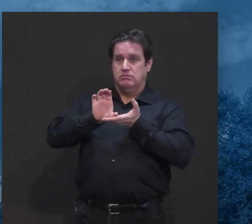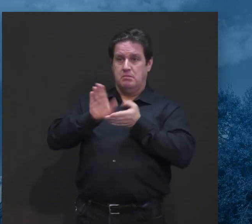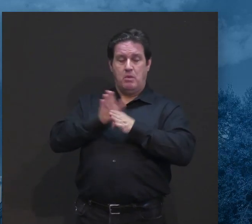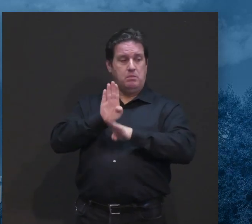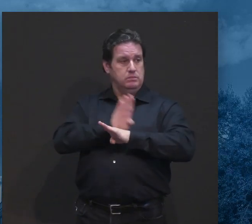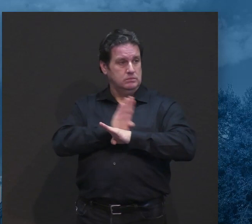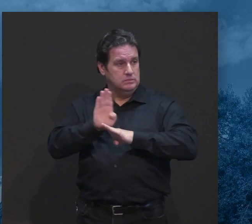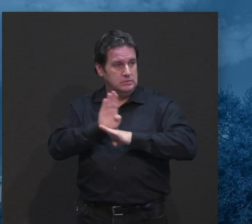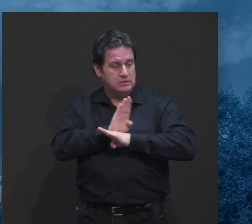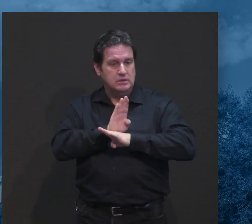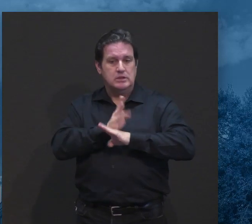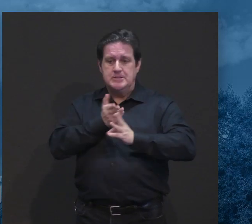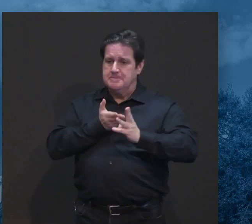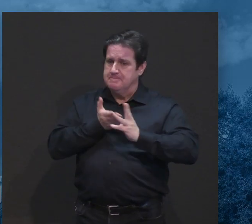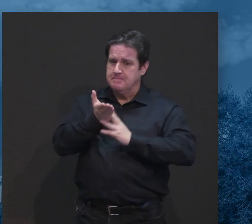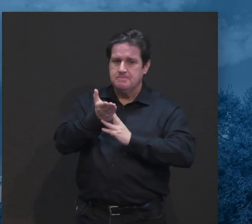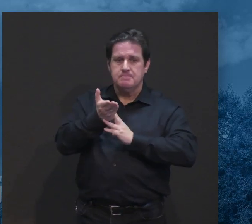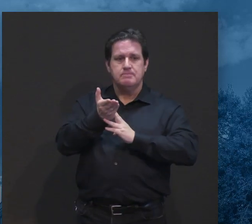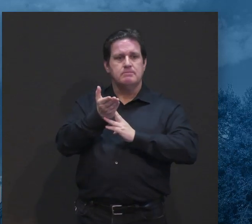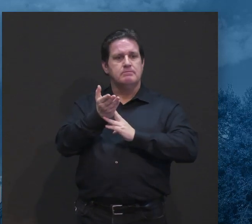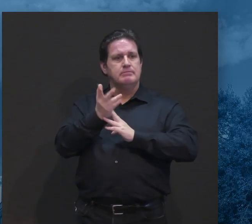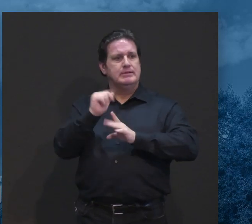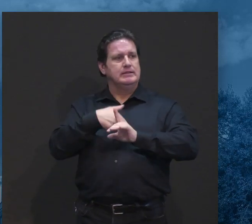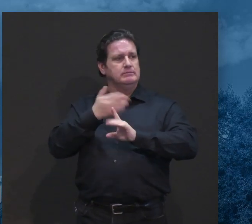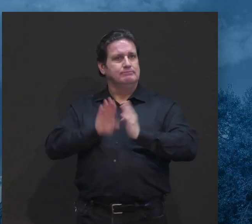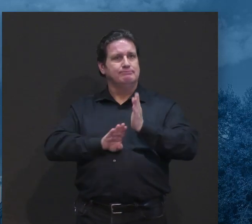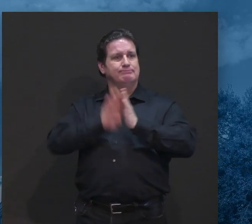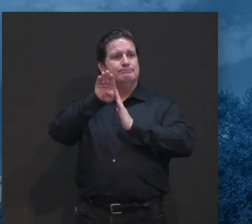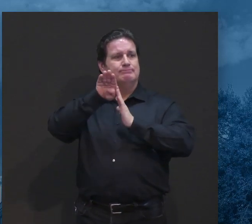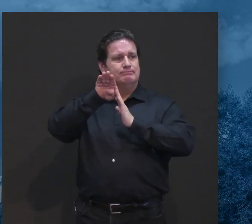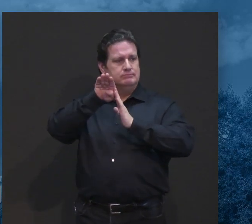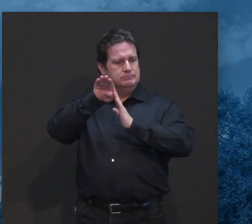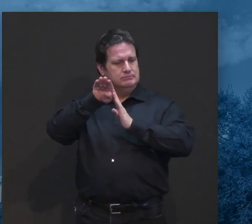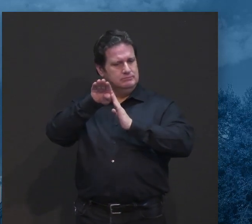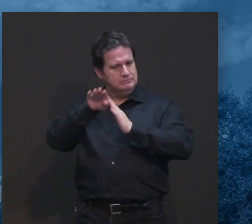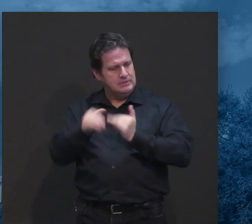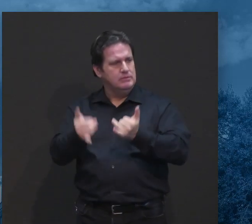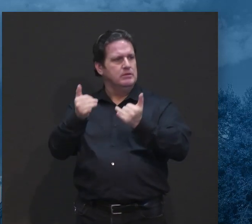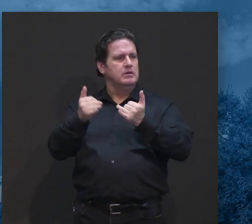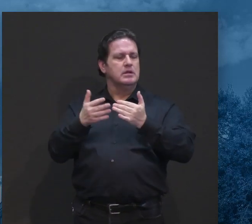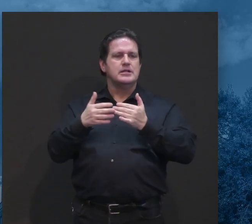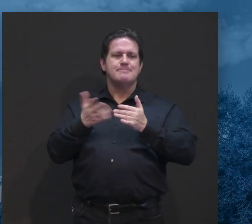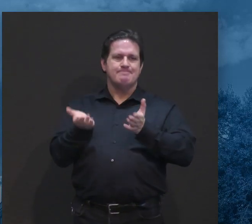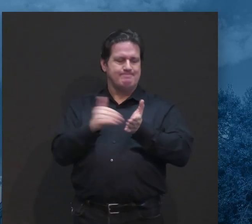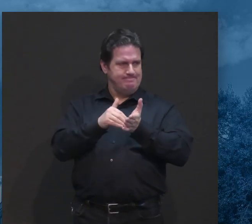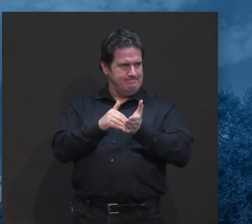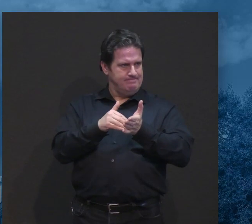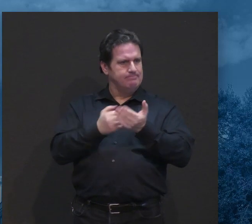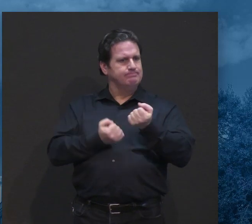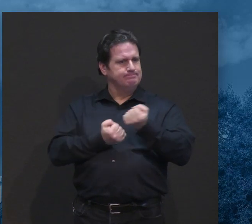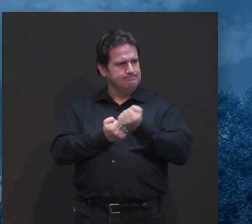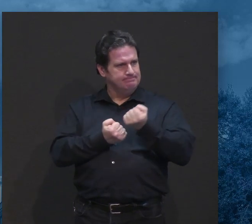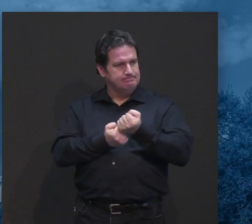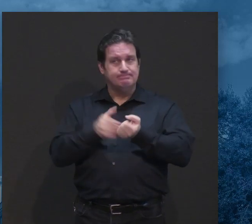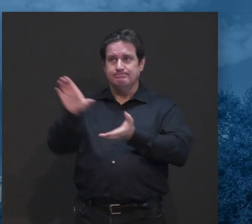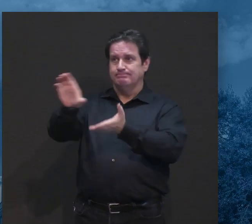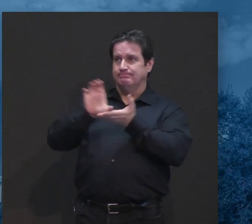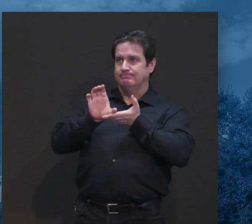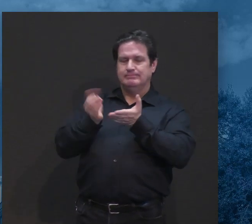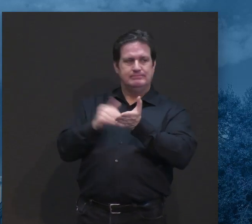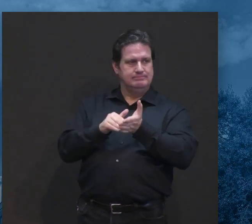businesses get through the last peak. Now we need additional resources to get through this